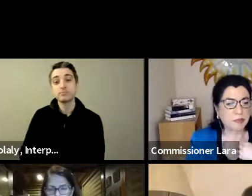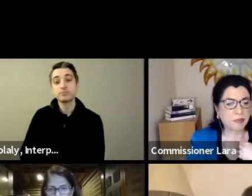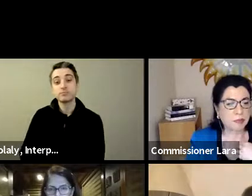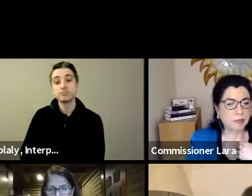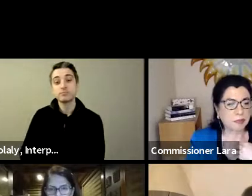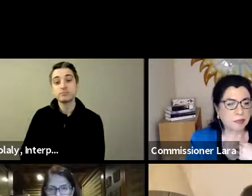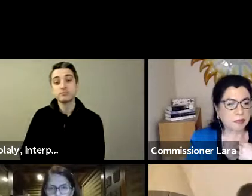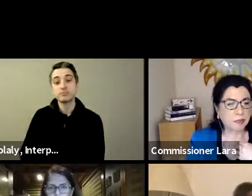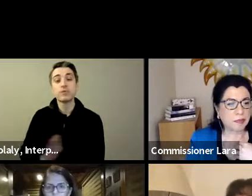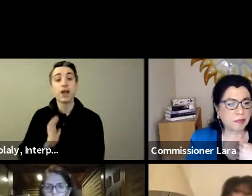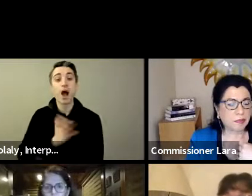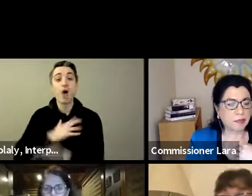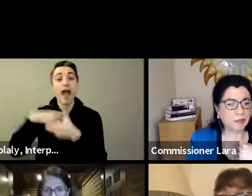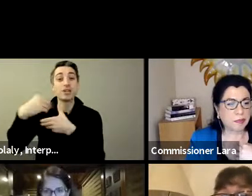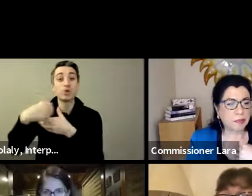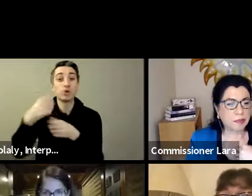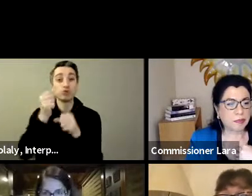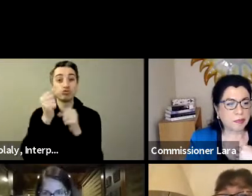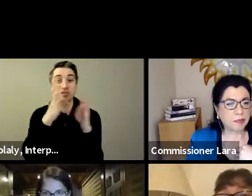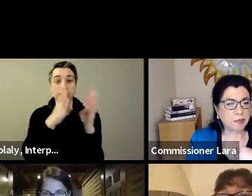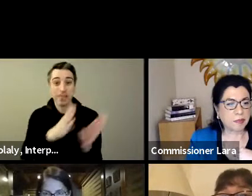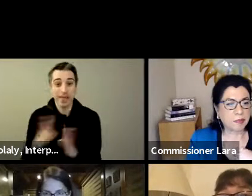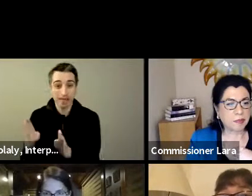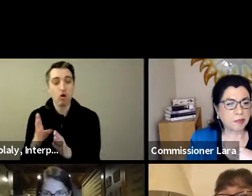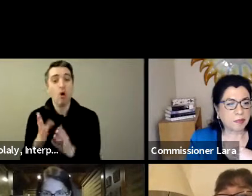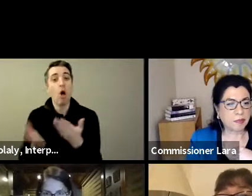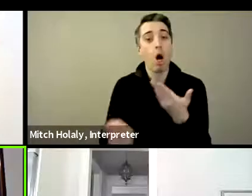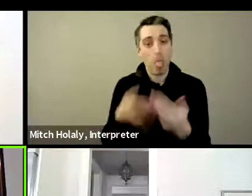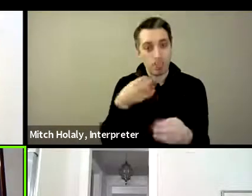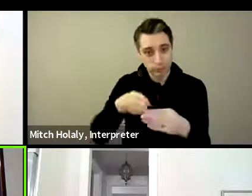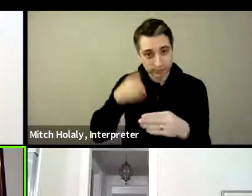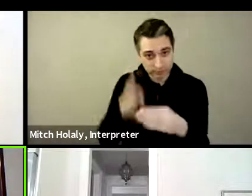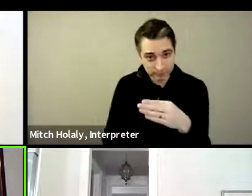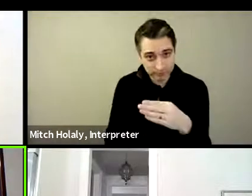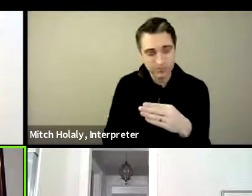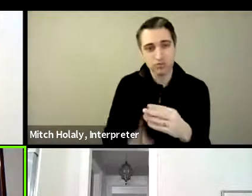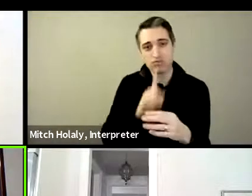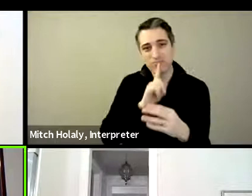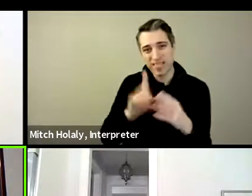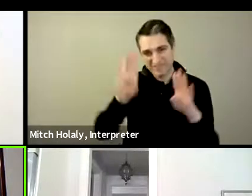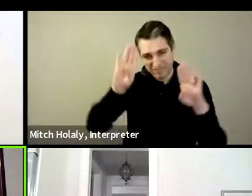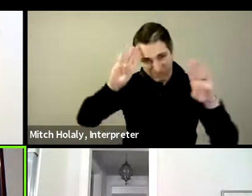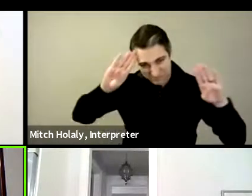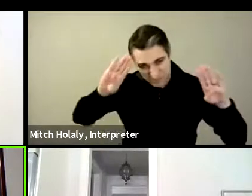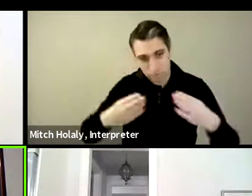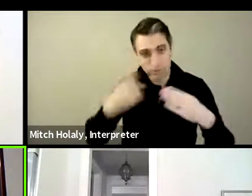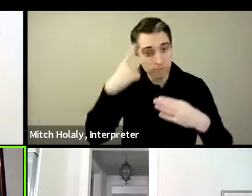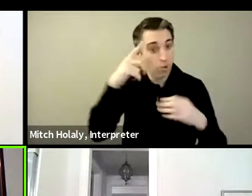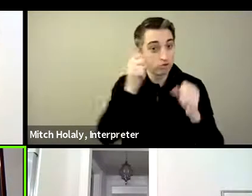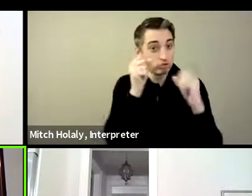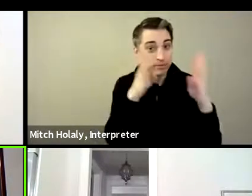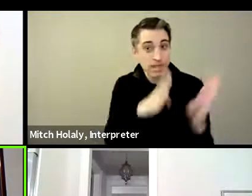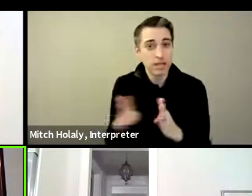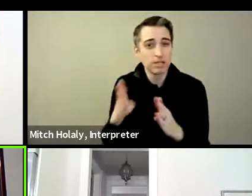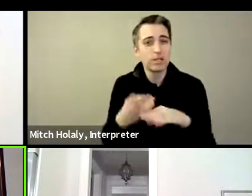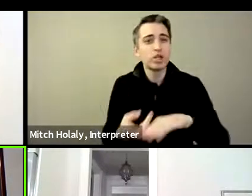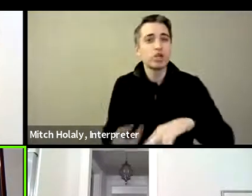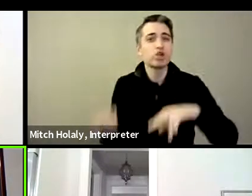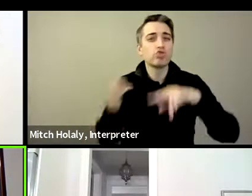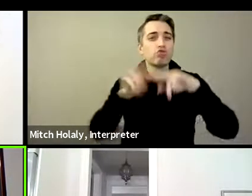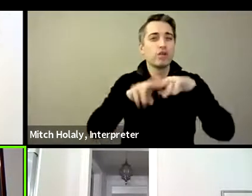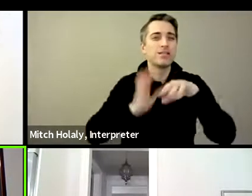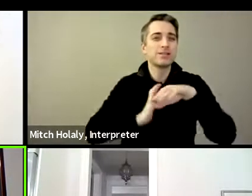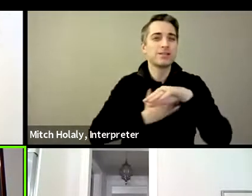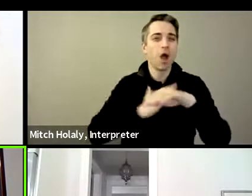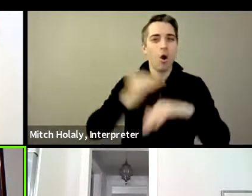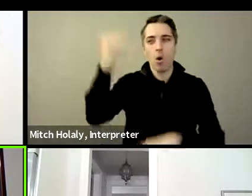external strategic plans are nearing completion. An area of emphasis with our strategic plan will be to increase our footprint in